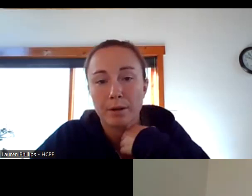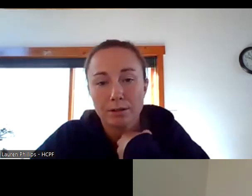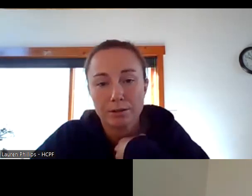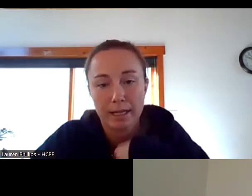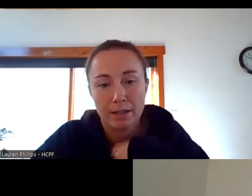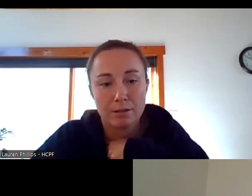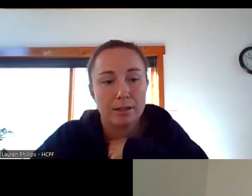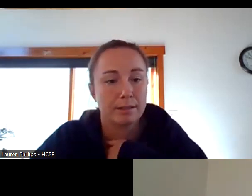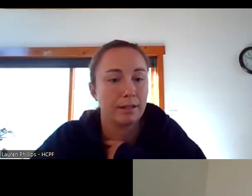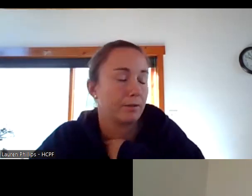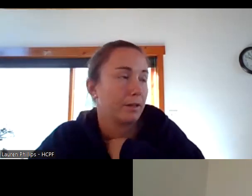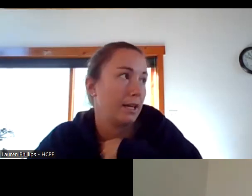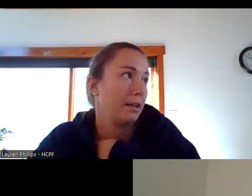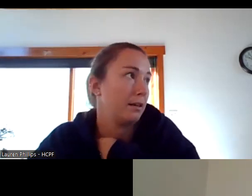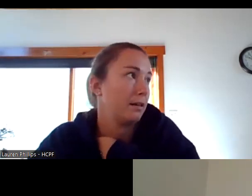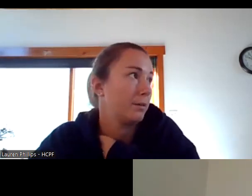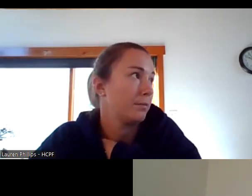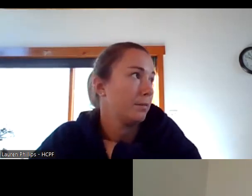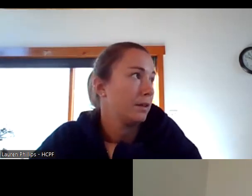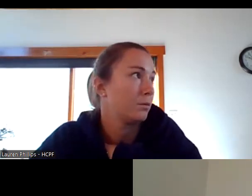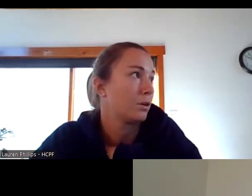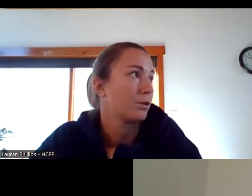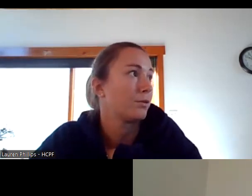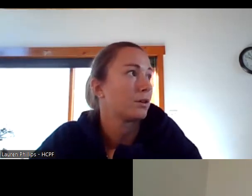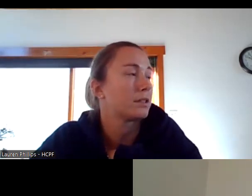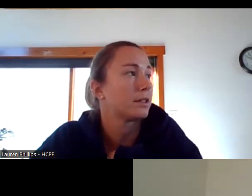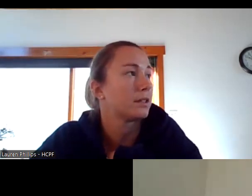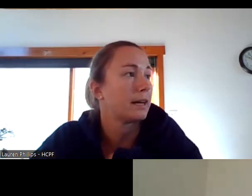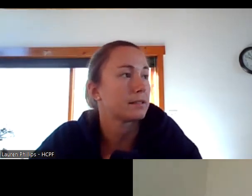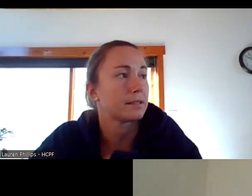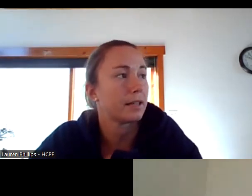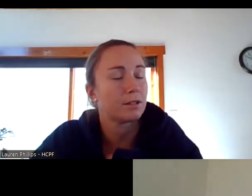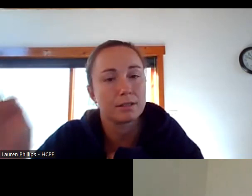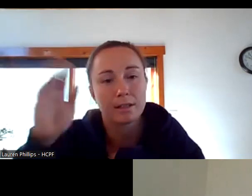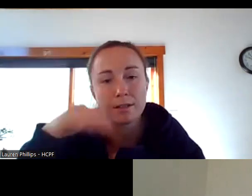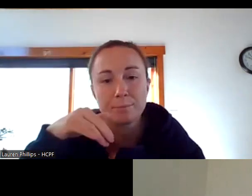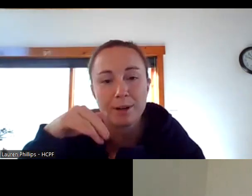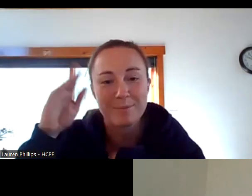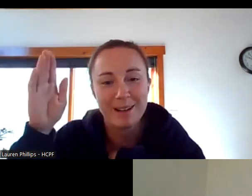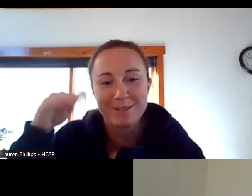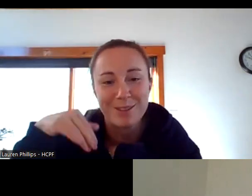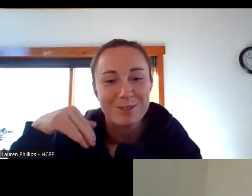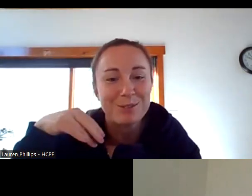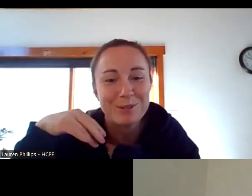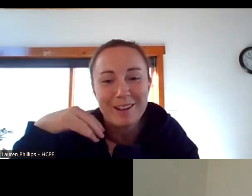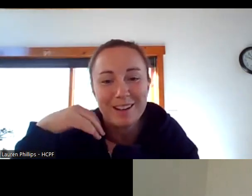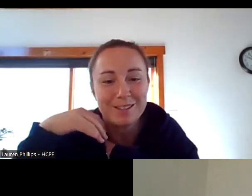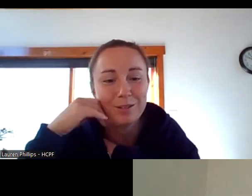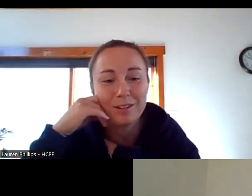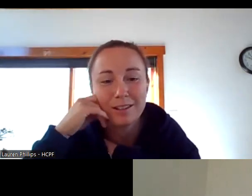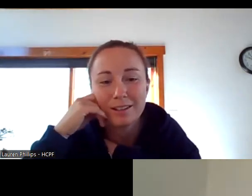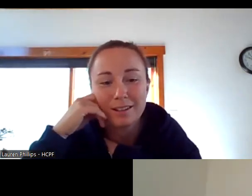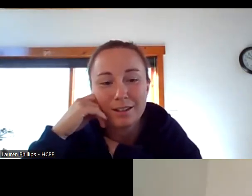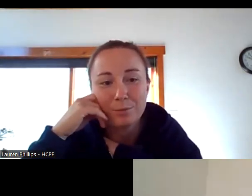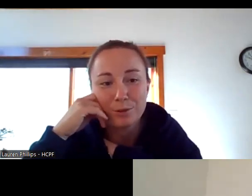So I'm also taking notes on this stuff, Katie, in the work group focus area, access to care, just like on the bottom page of other notes we've had.